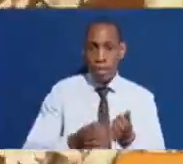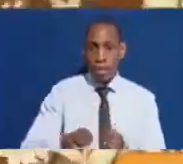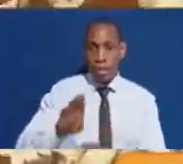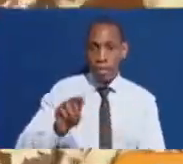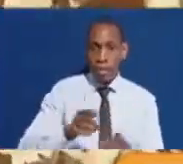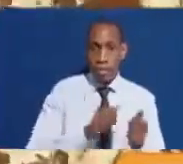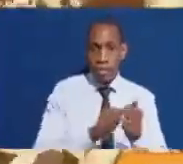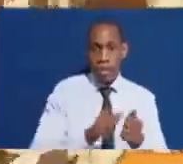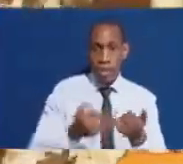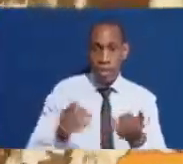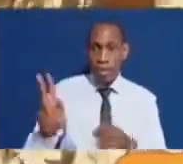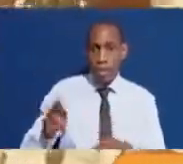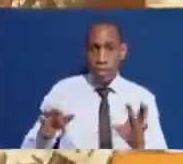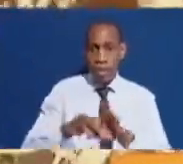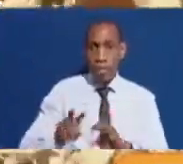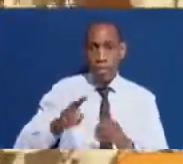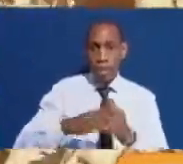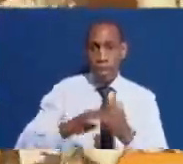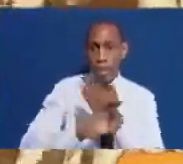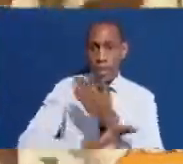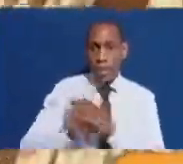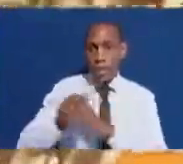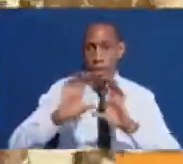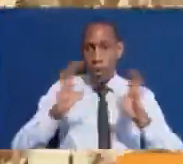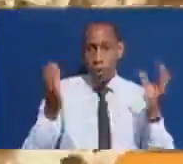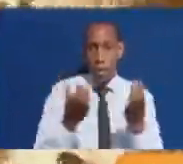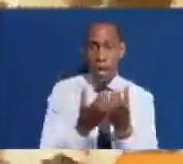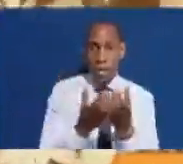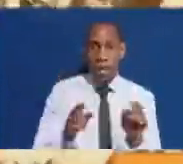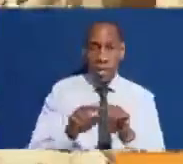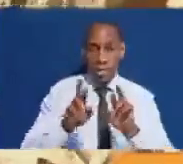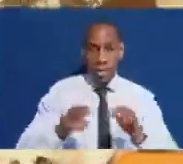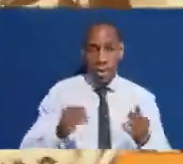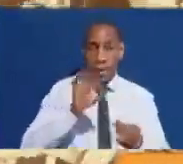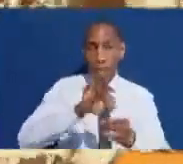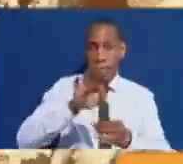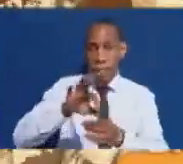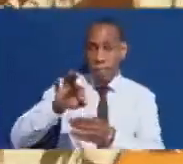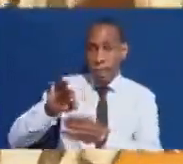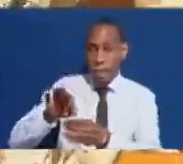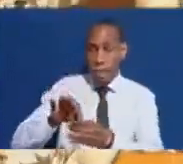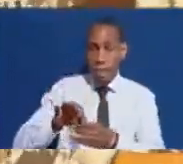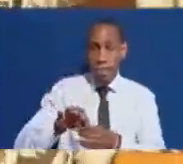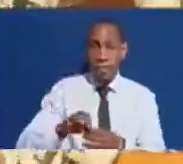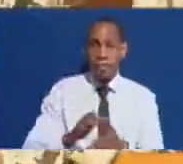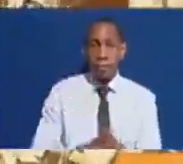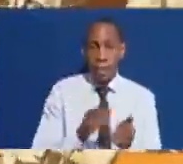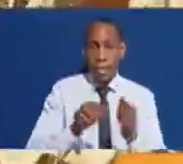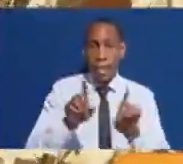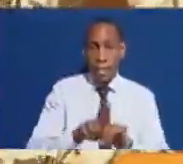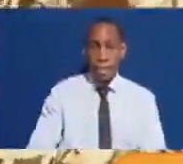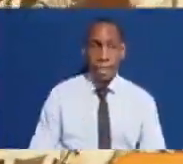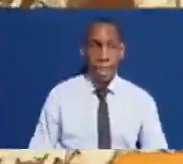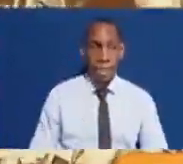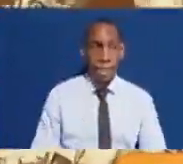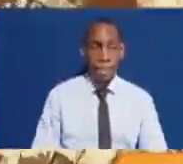will see Kenya join 29 other countries around the world that are already cultivating the improved crop. Dennis